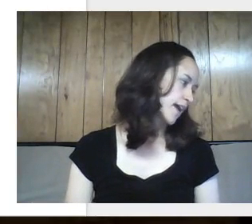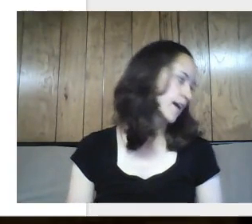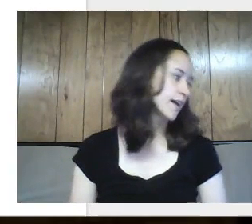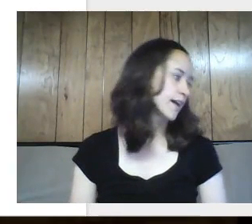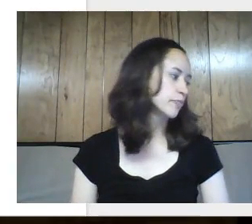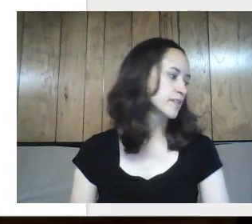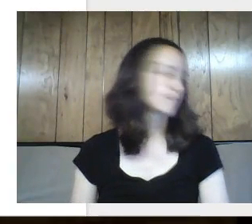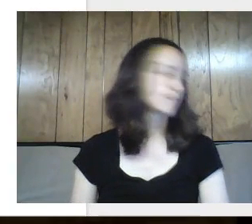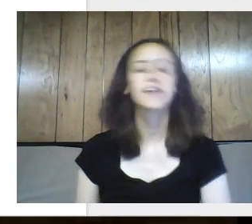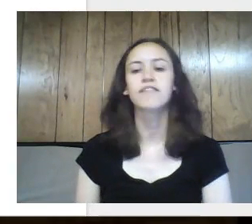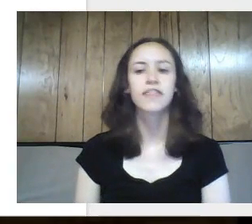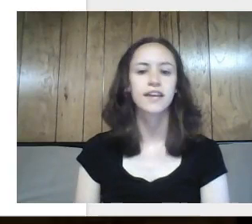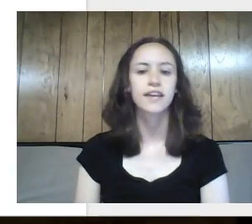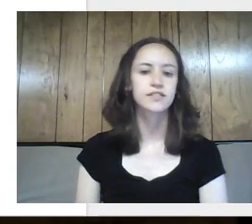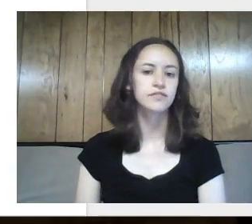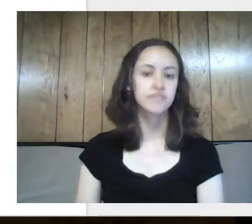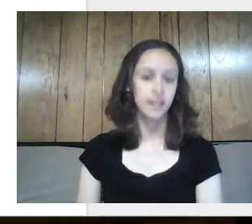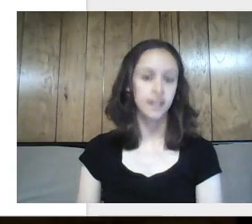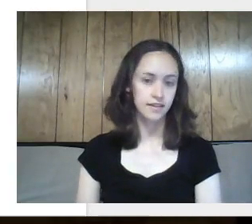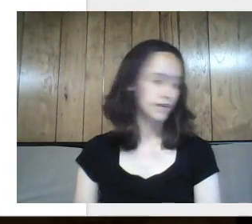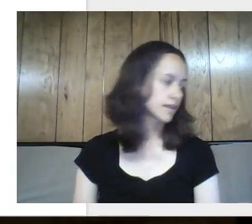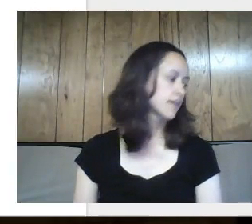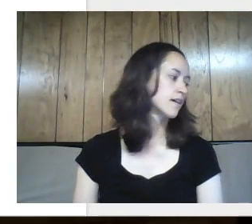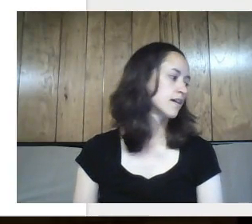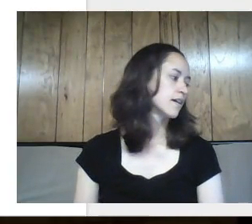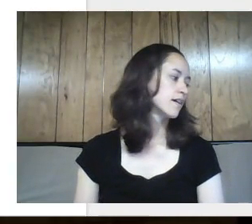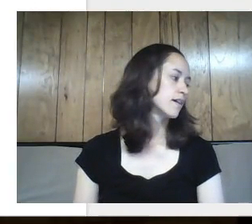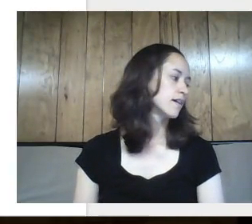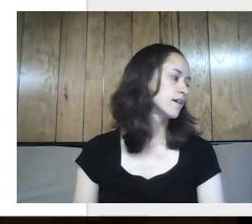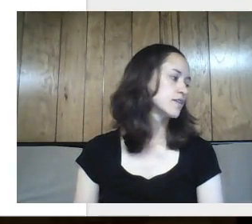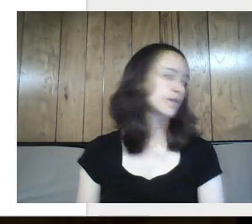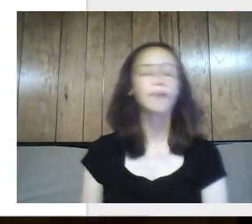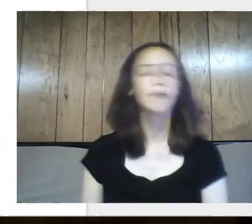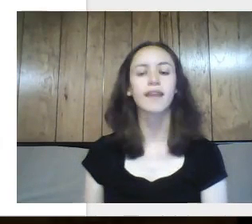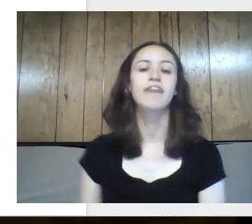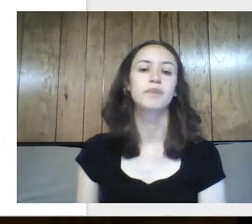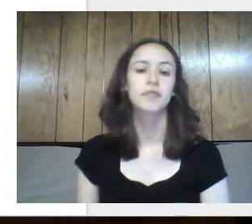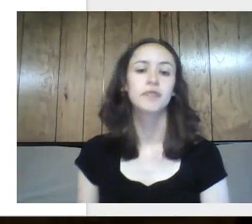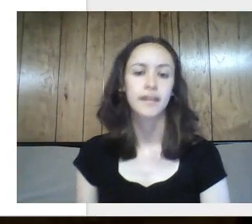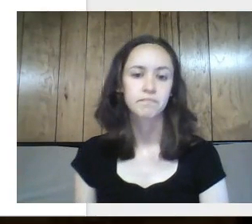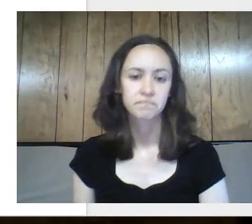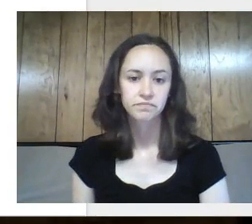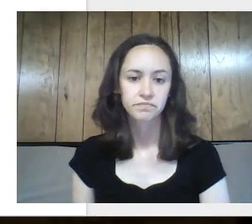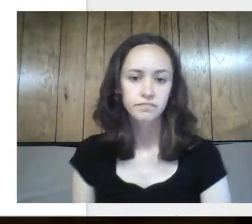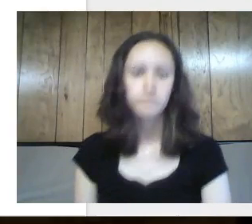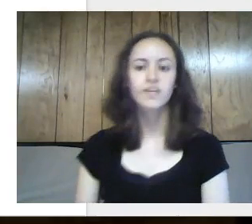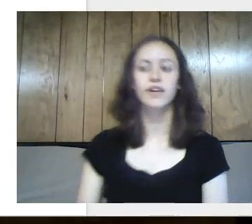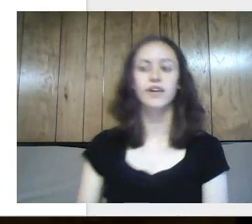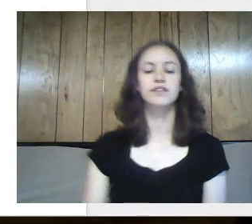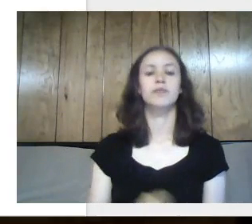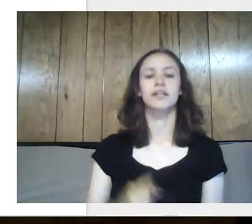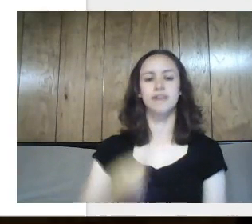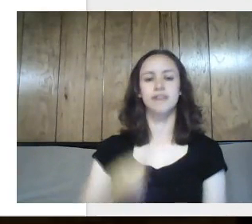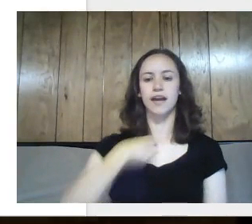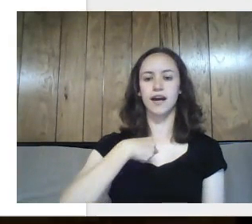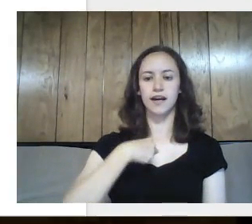I can't help but speak of the things you've done, so let my life proclaim. Okay,